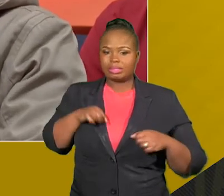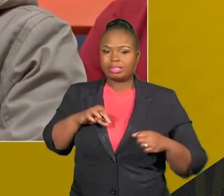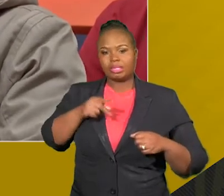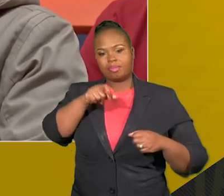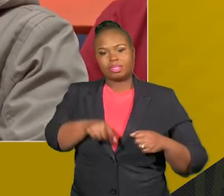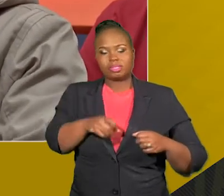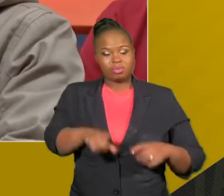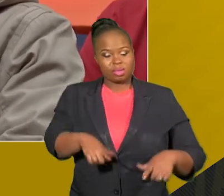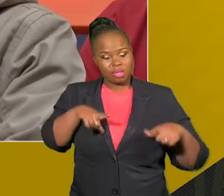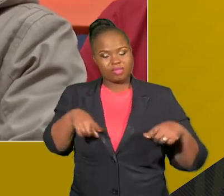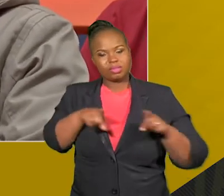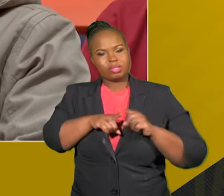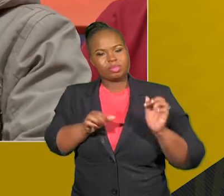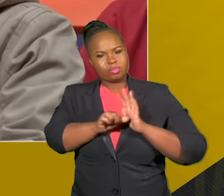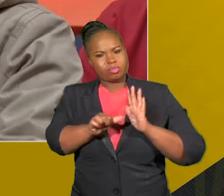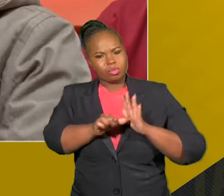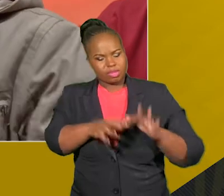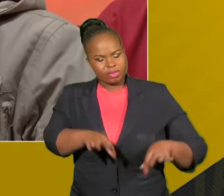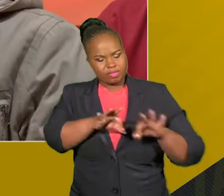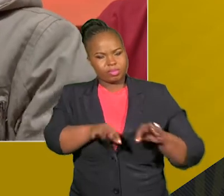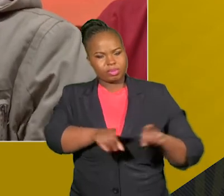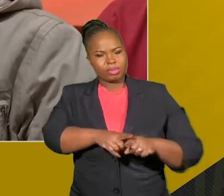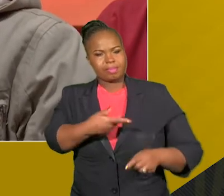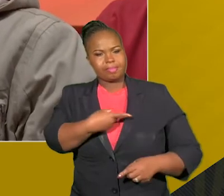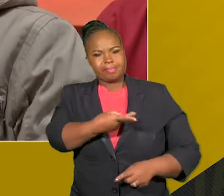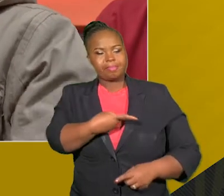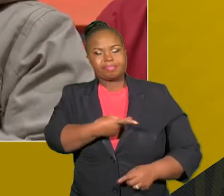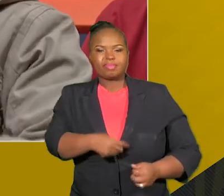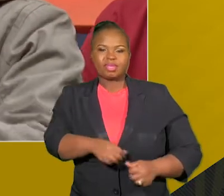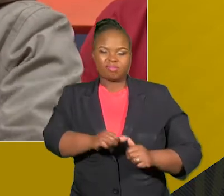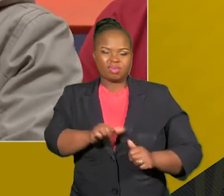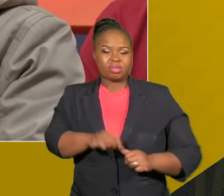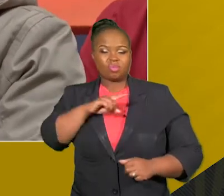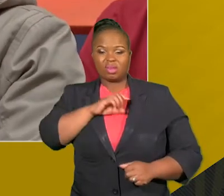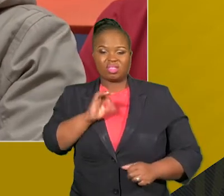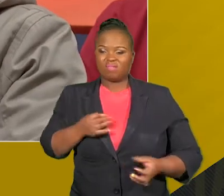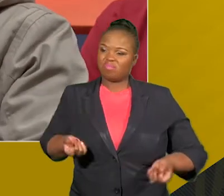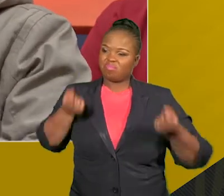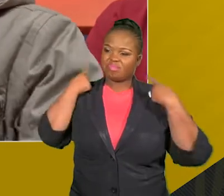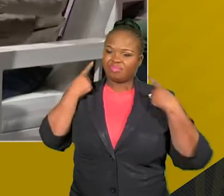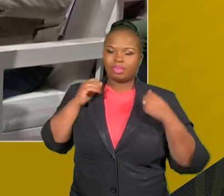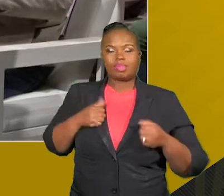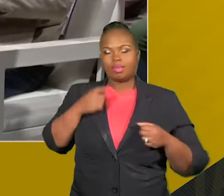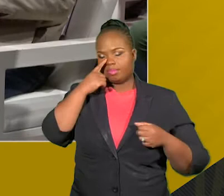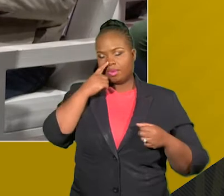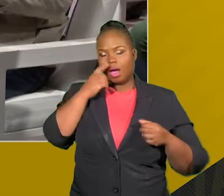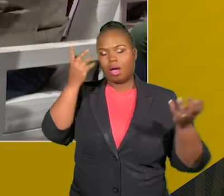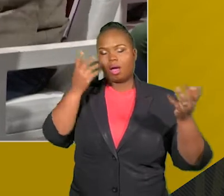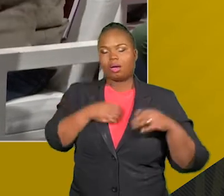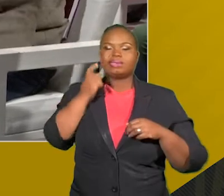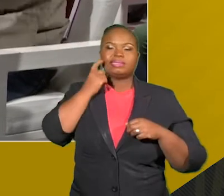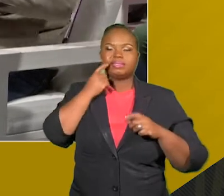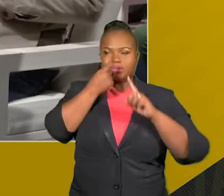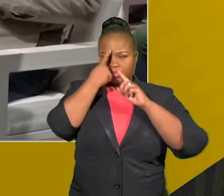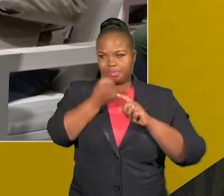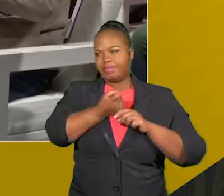person in our lives is just as important and as valuable as us, the better we are. Without that understanding, then the misconception would be that they